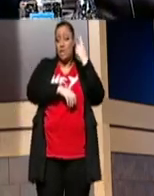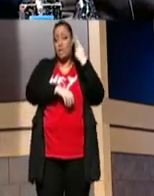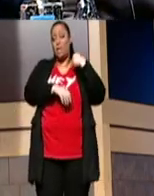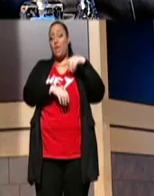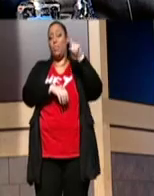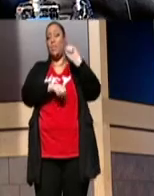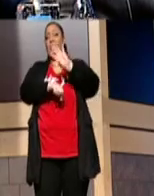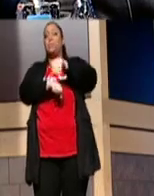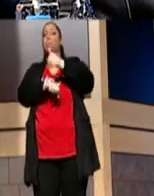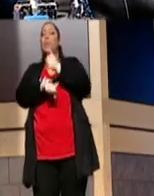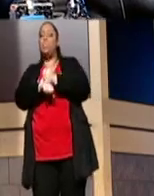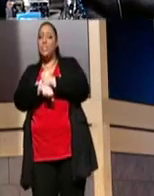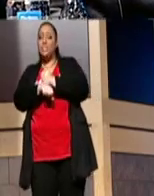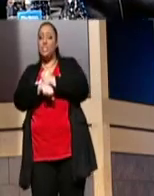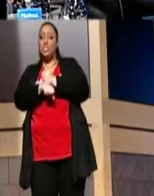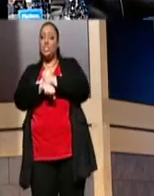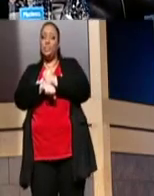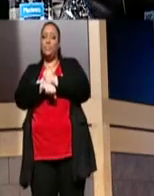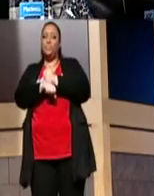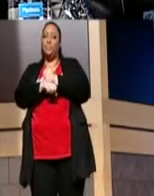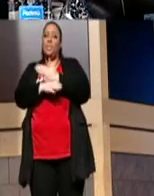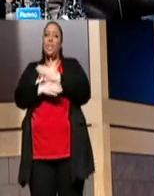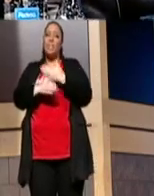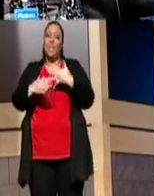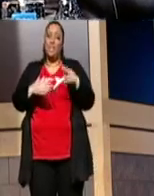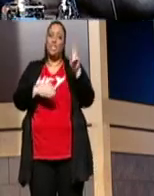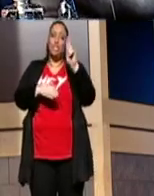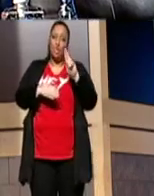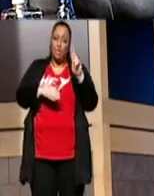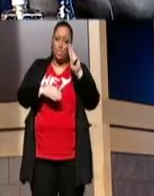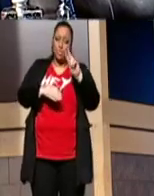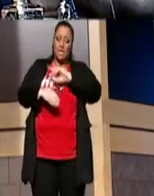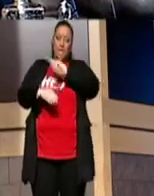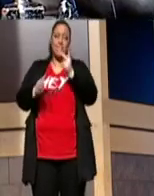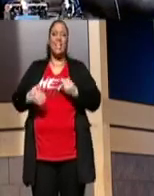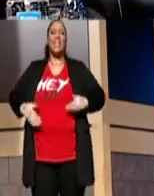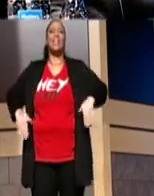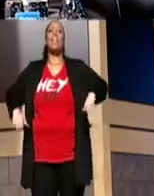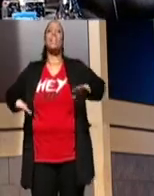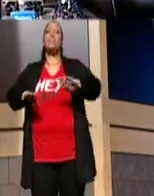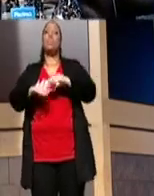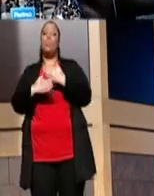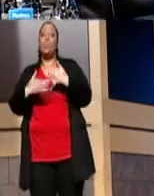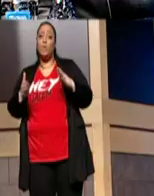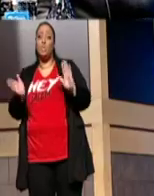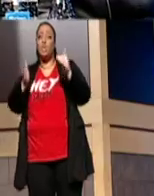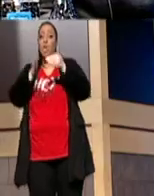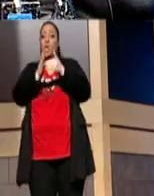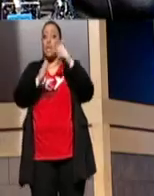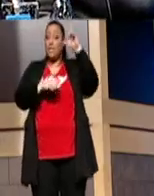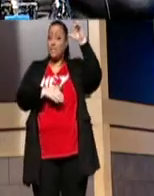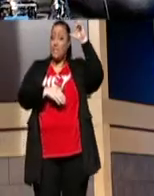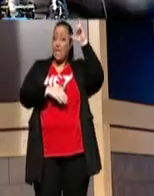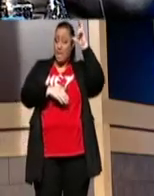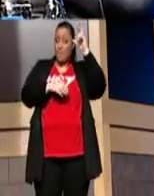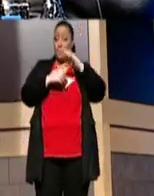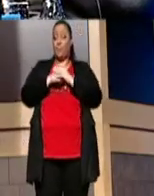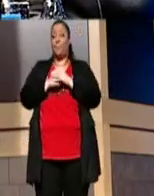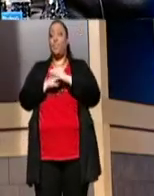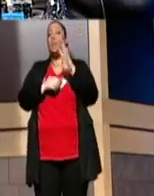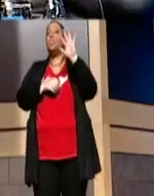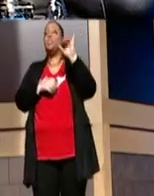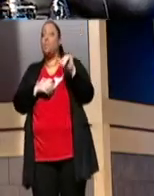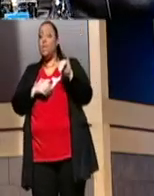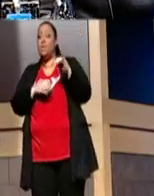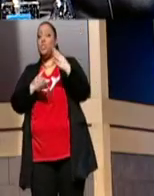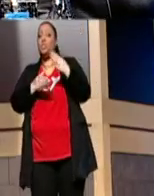positioned materialistically to use it as a kingdom resource. Absolutely. Against the enemy. And so, yes, you belong to a